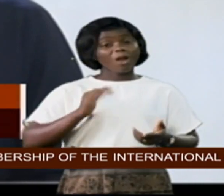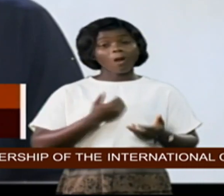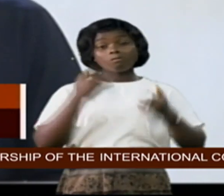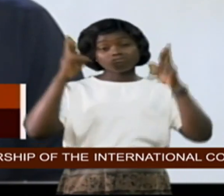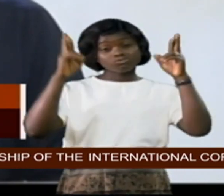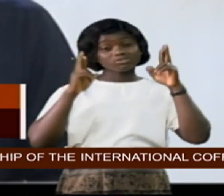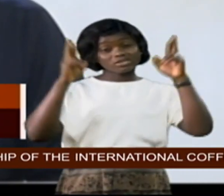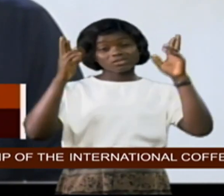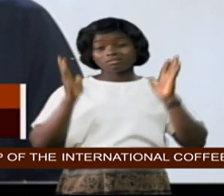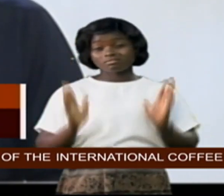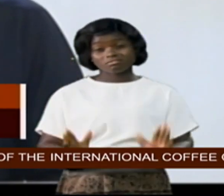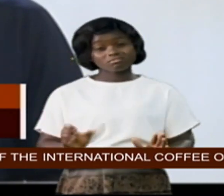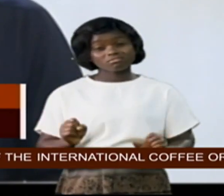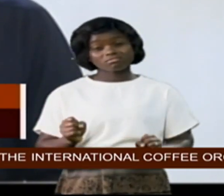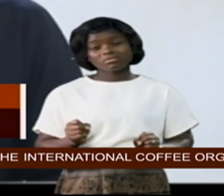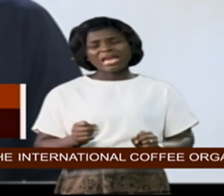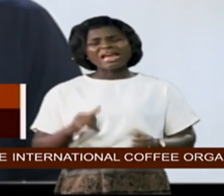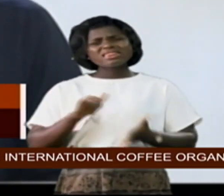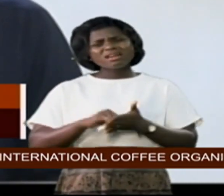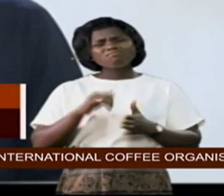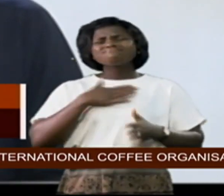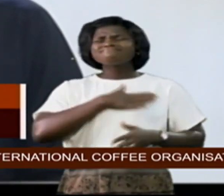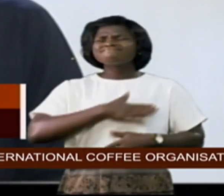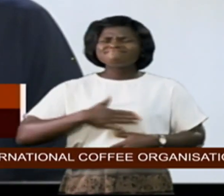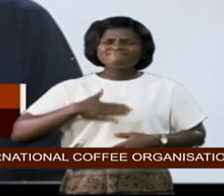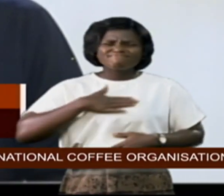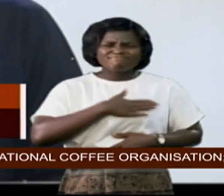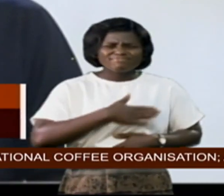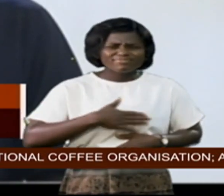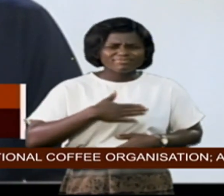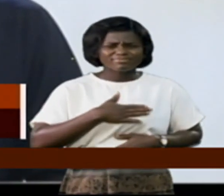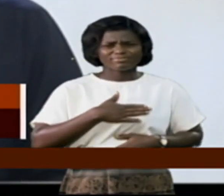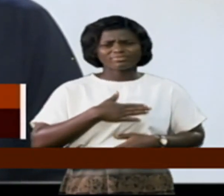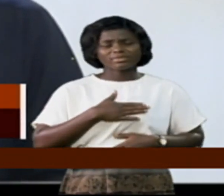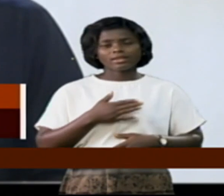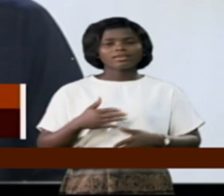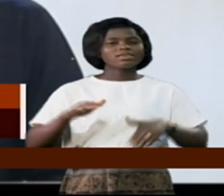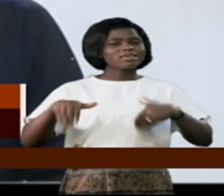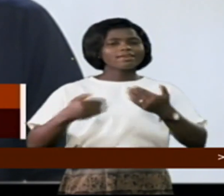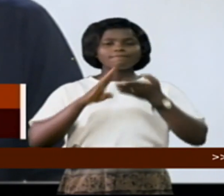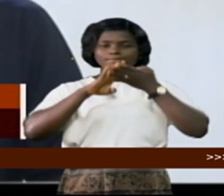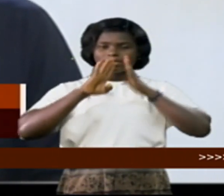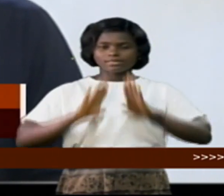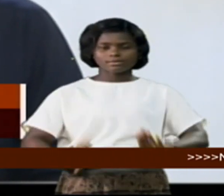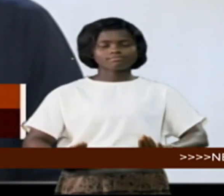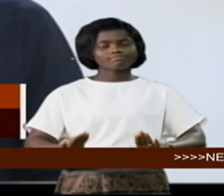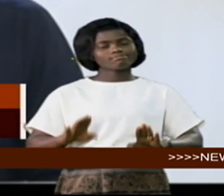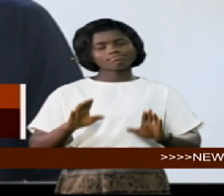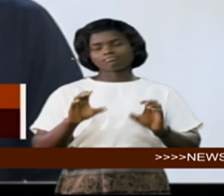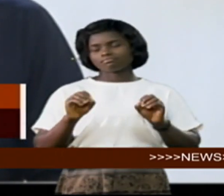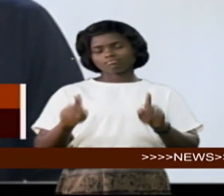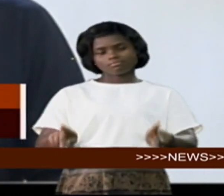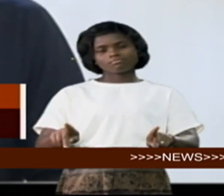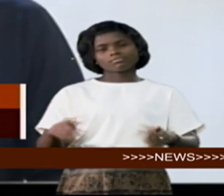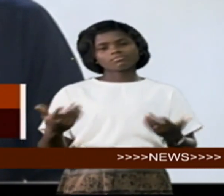protestants that they should please give peace a chance.